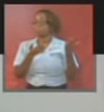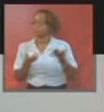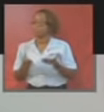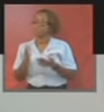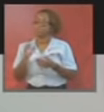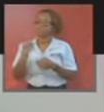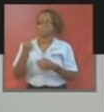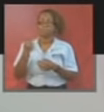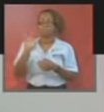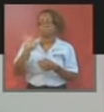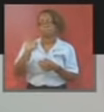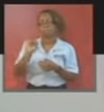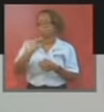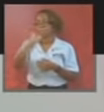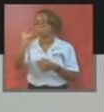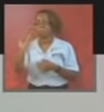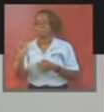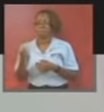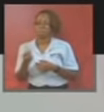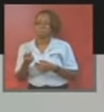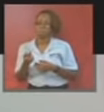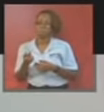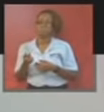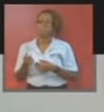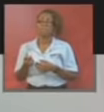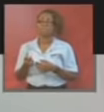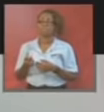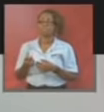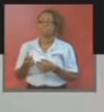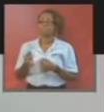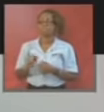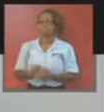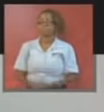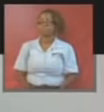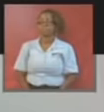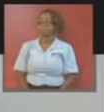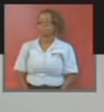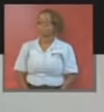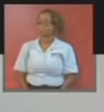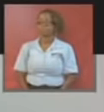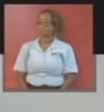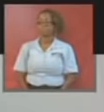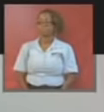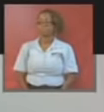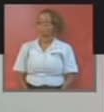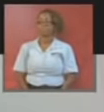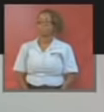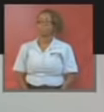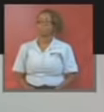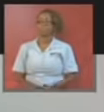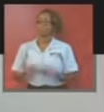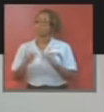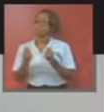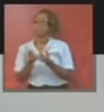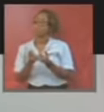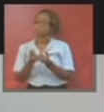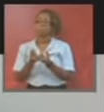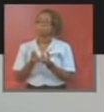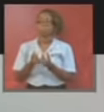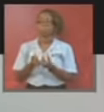serving 25,000 people. That calculates to about 2% of the population, and I know the intent was to